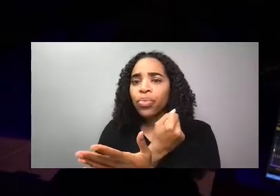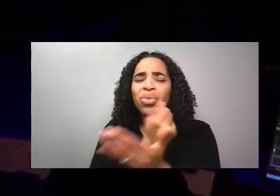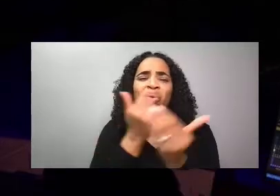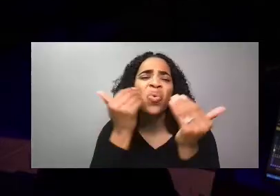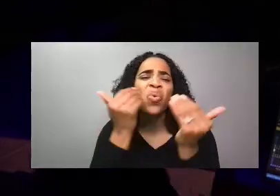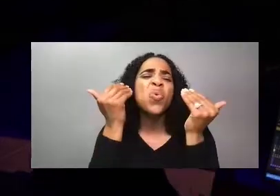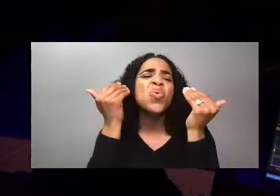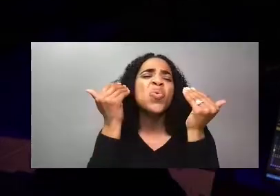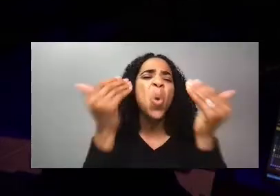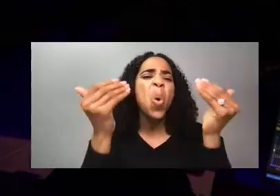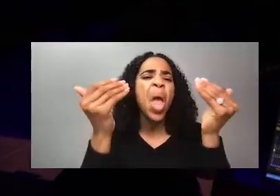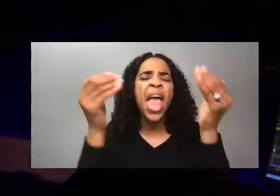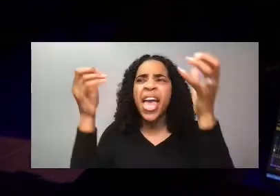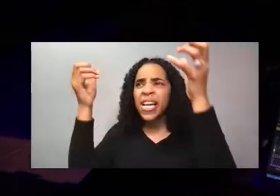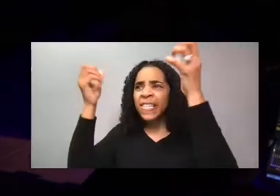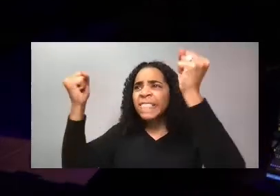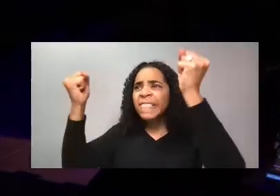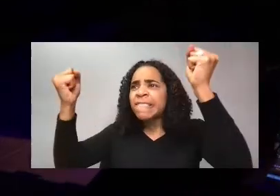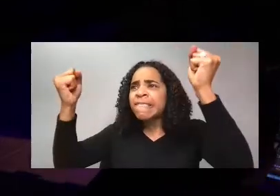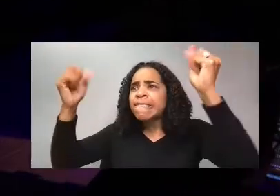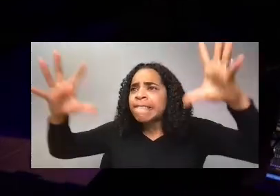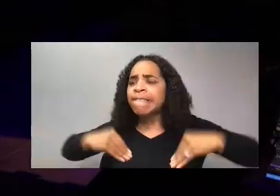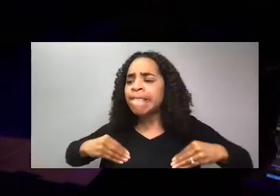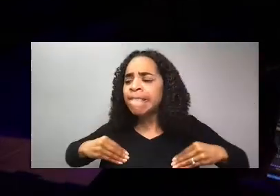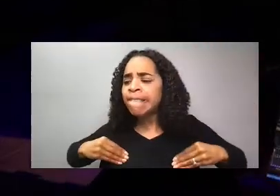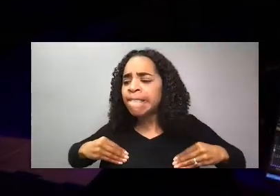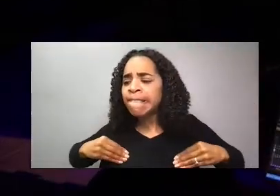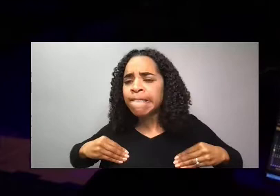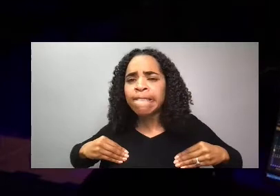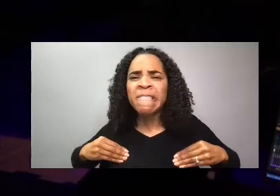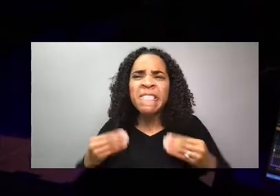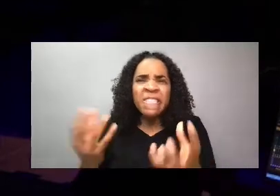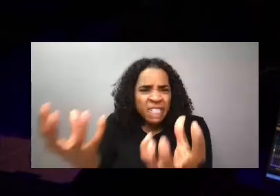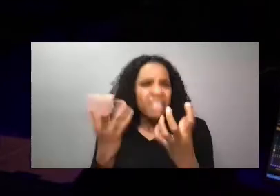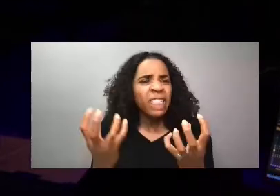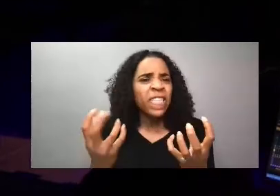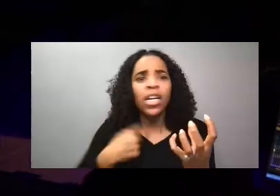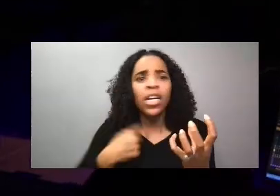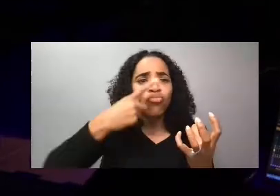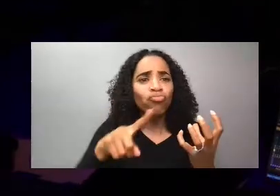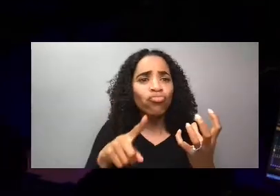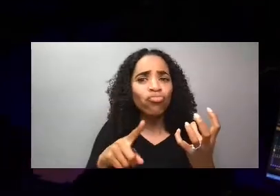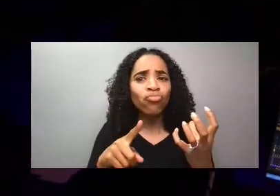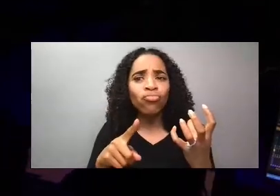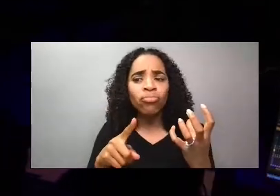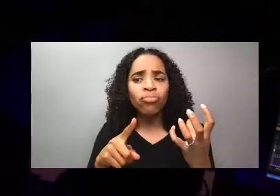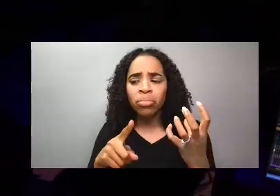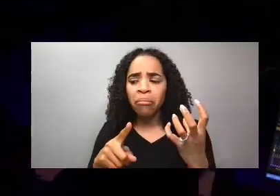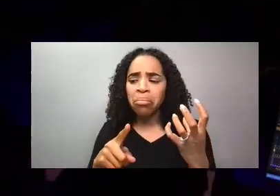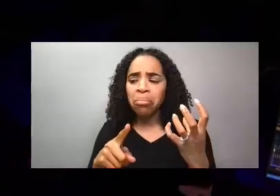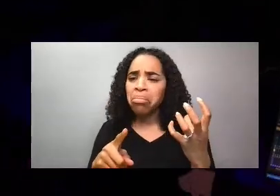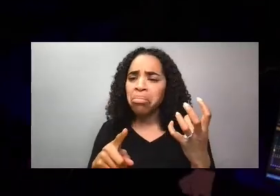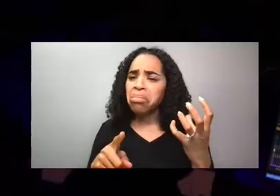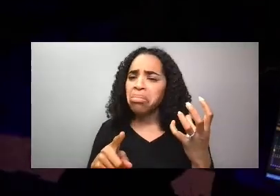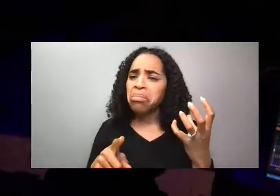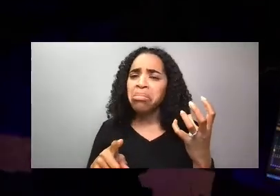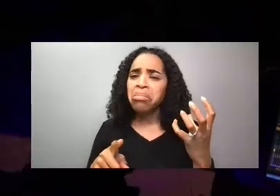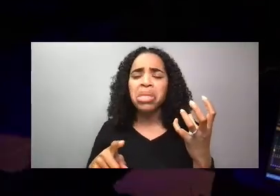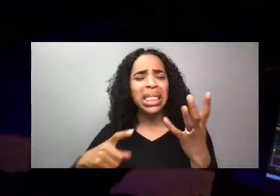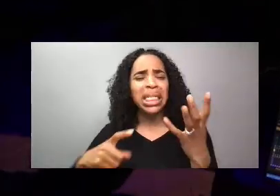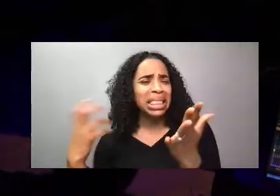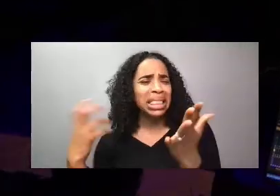the horns. Grab life by the balls. You gotta take the reins, break